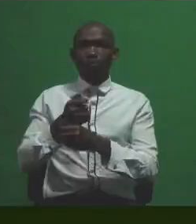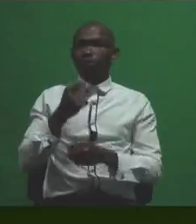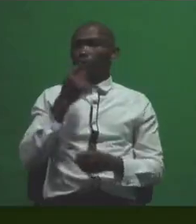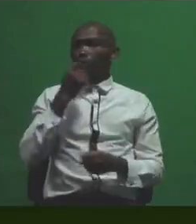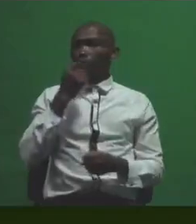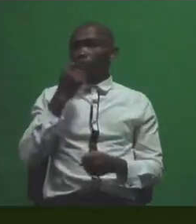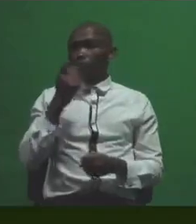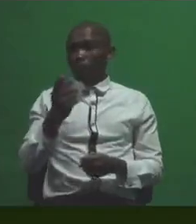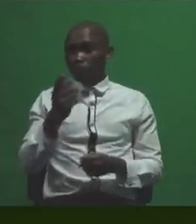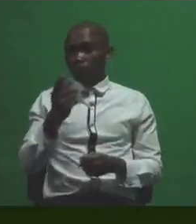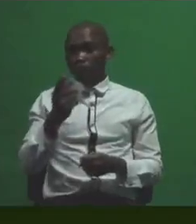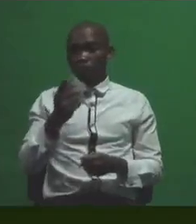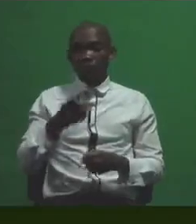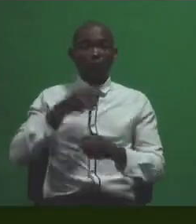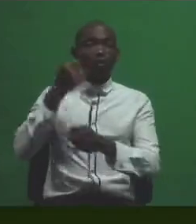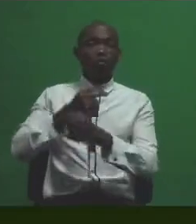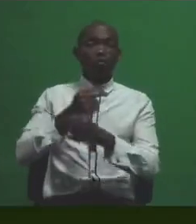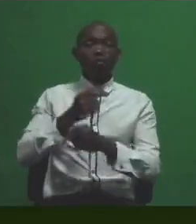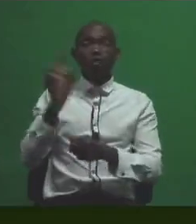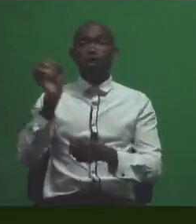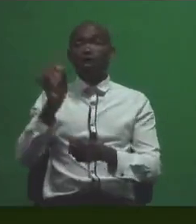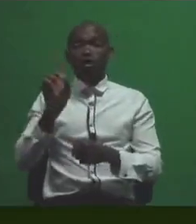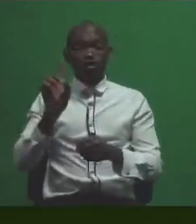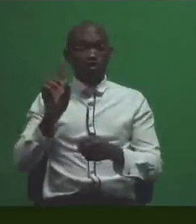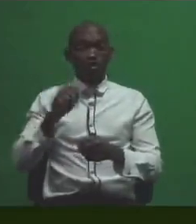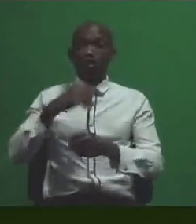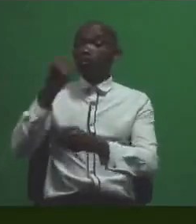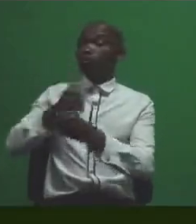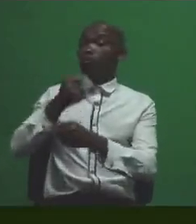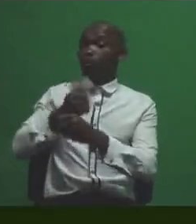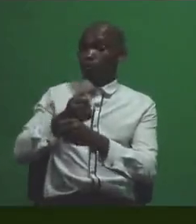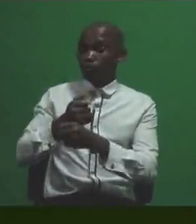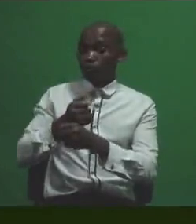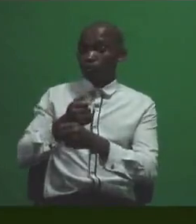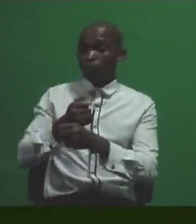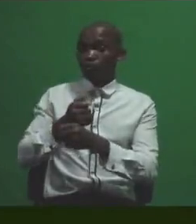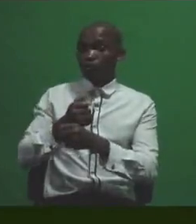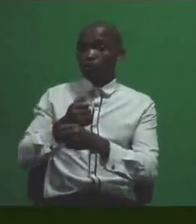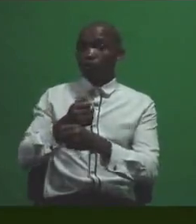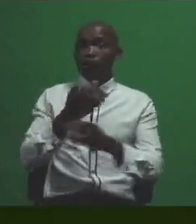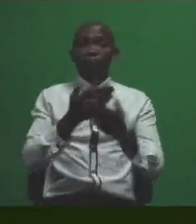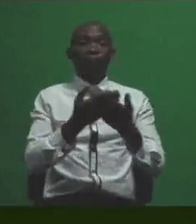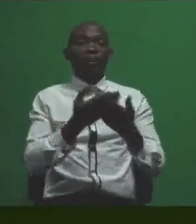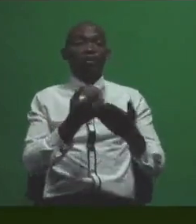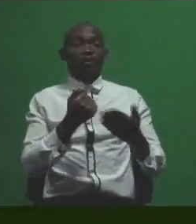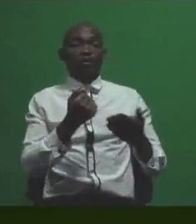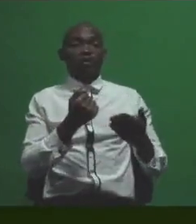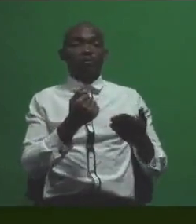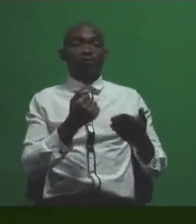We said you have to do or not to do simply because of